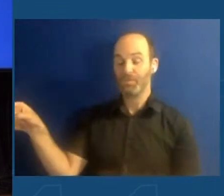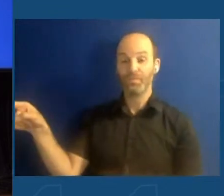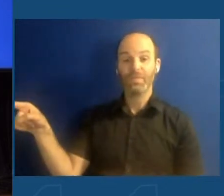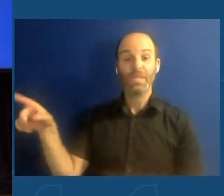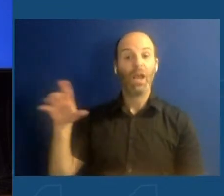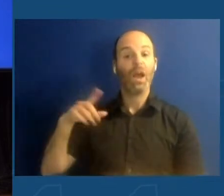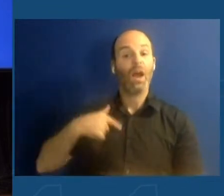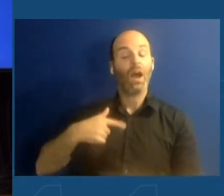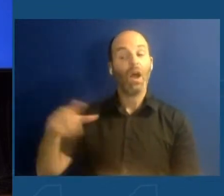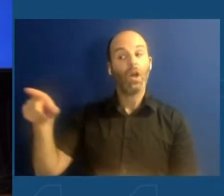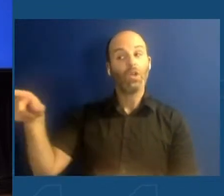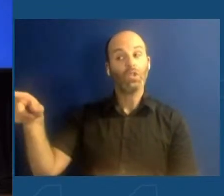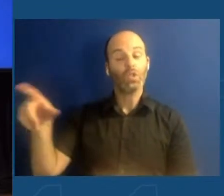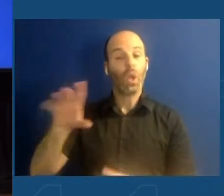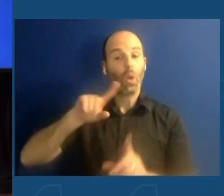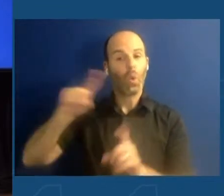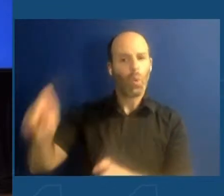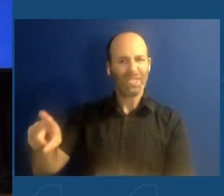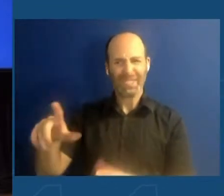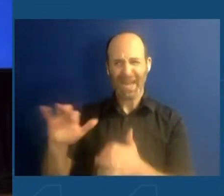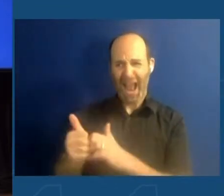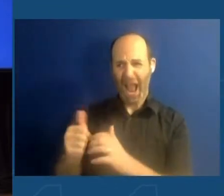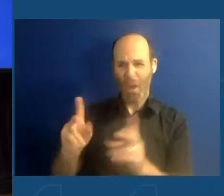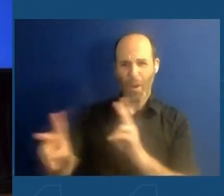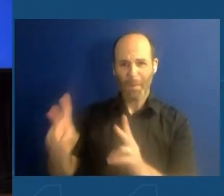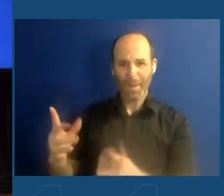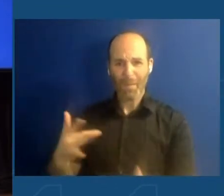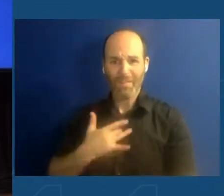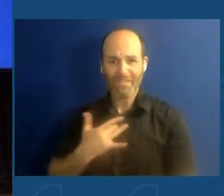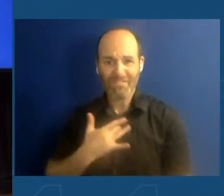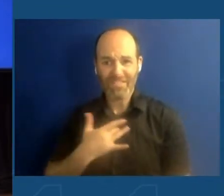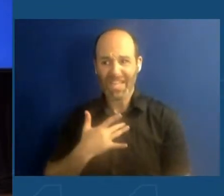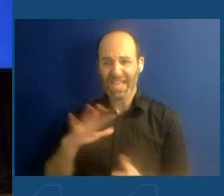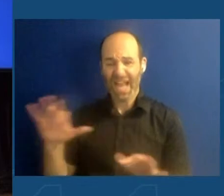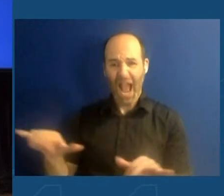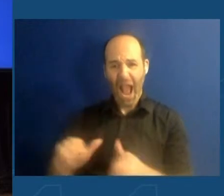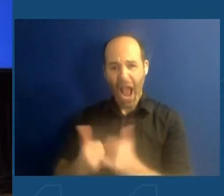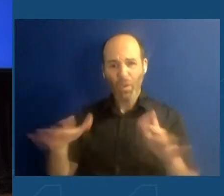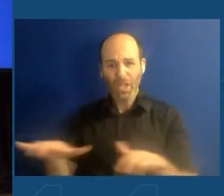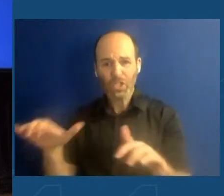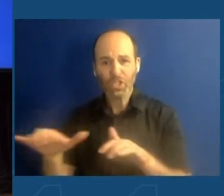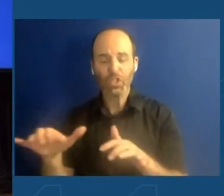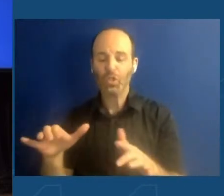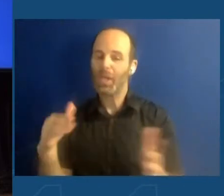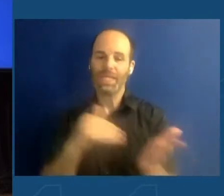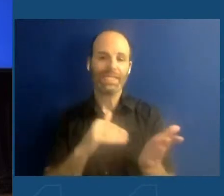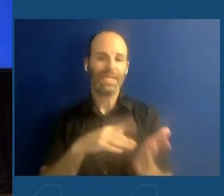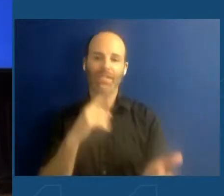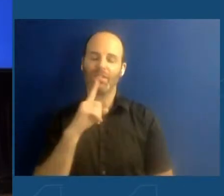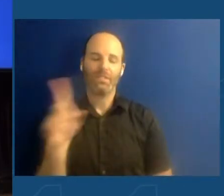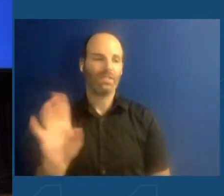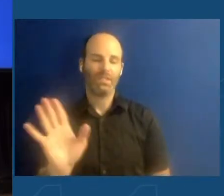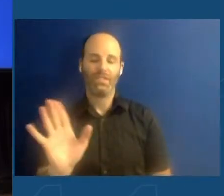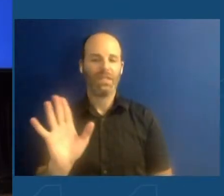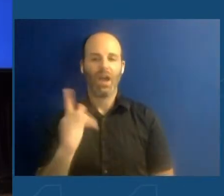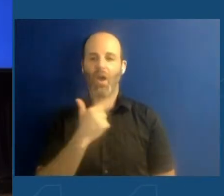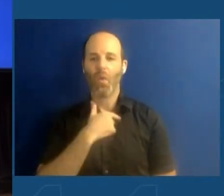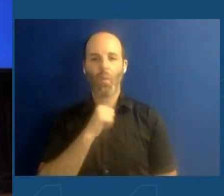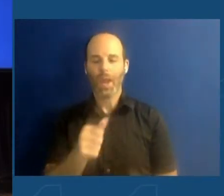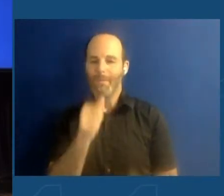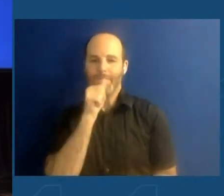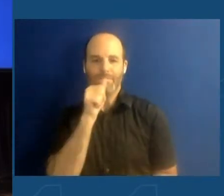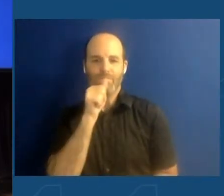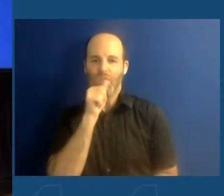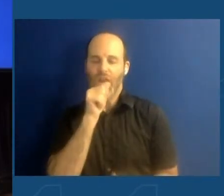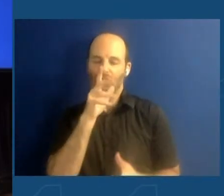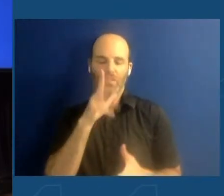How are No, they I mean, we're very careful about protecting privacy when there's only one individual.